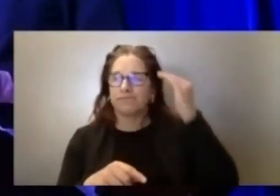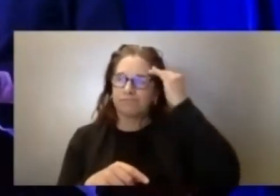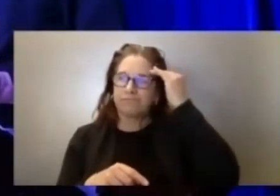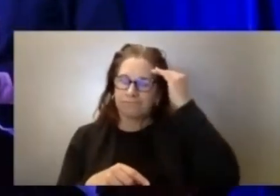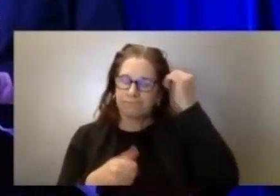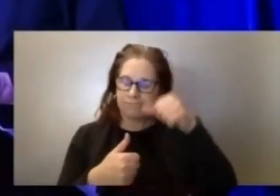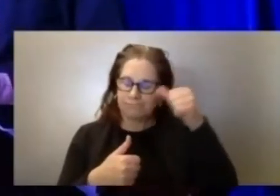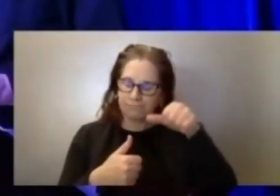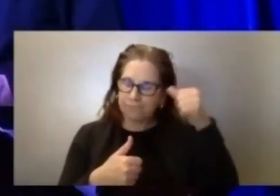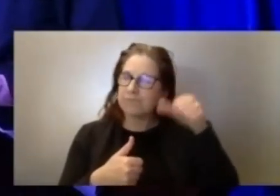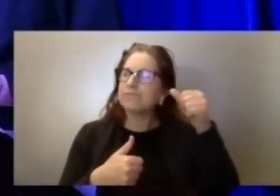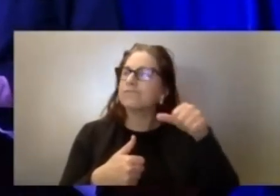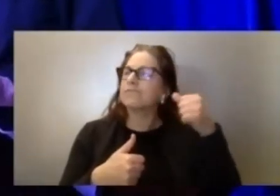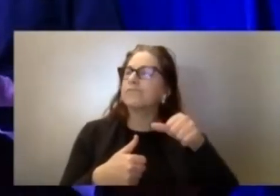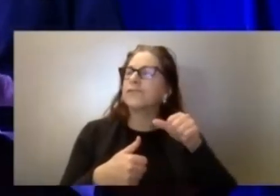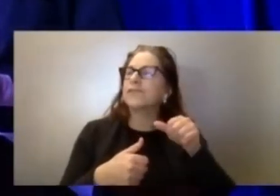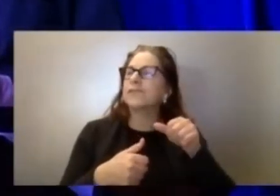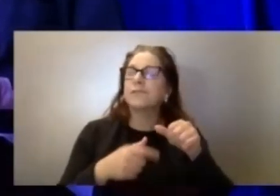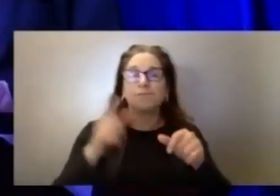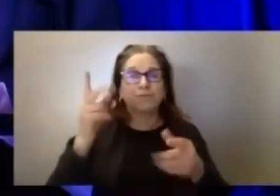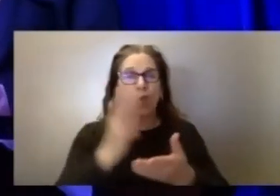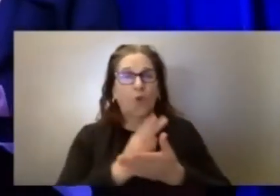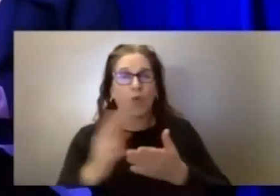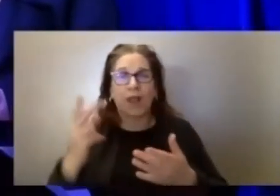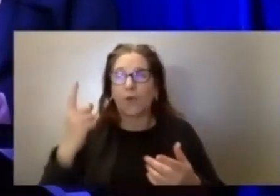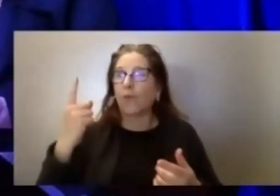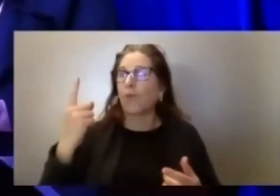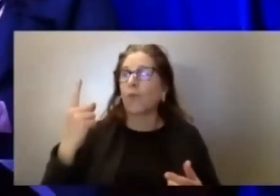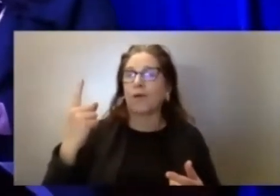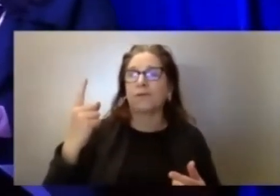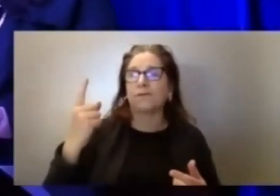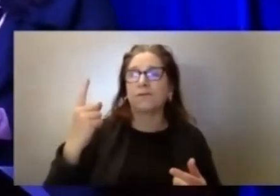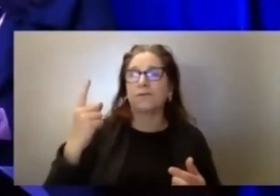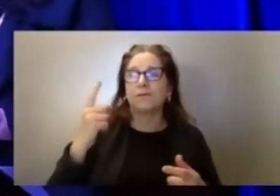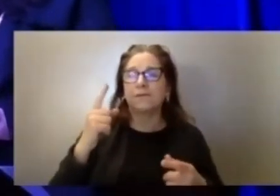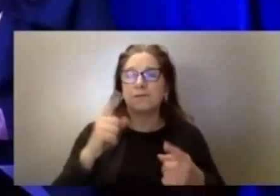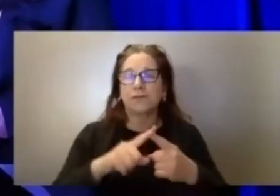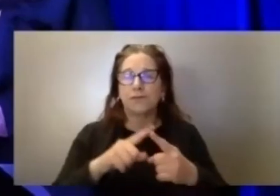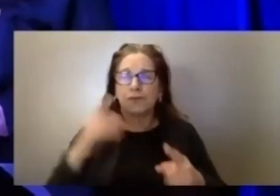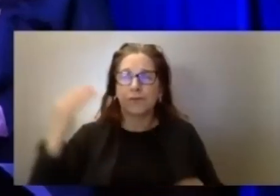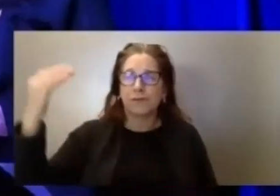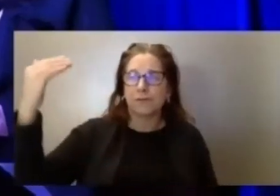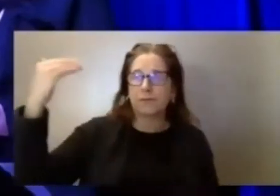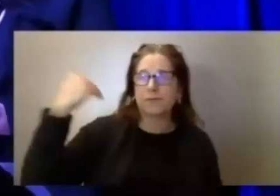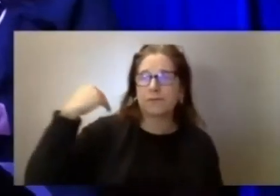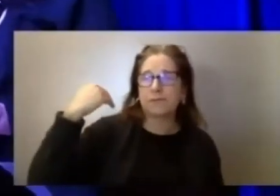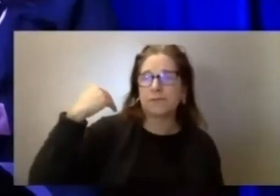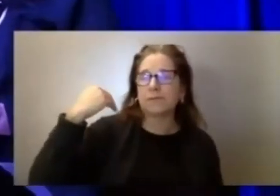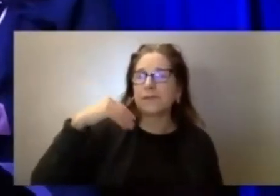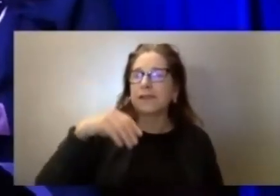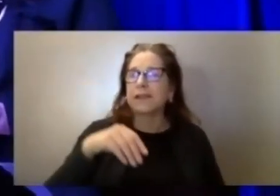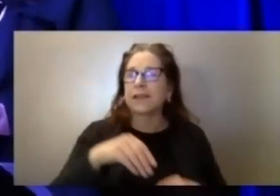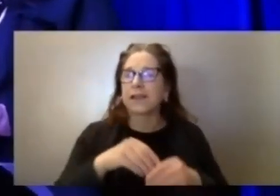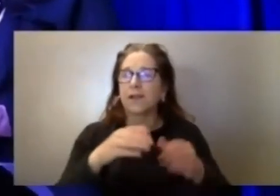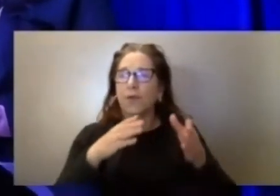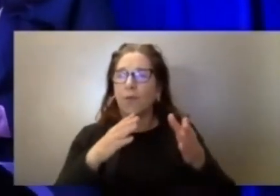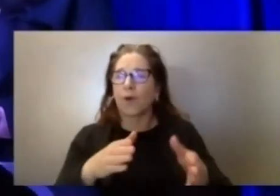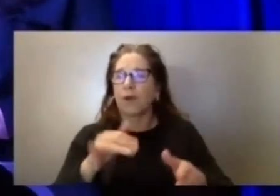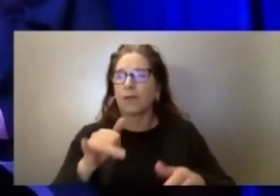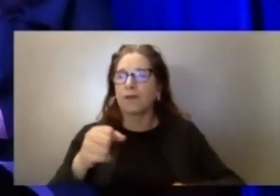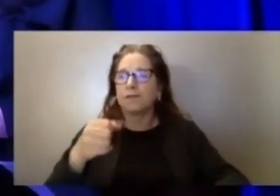Diné people there nodded their heads in remembering as I told about the Holy Ones. For